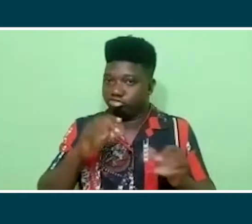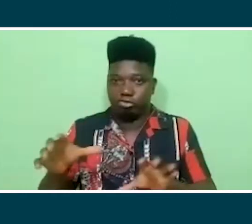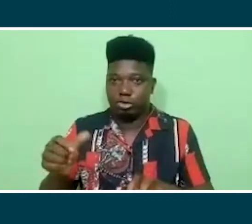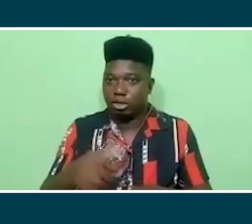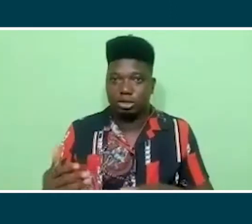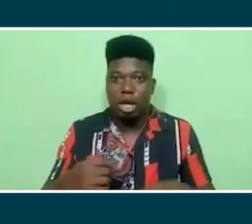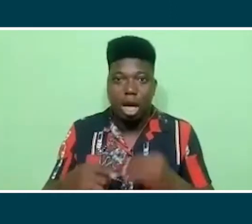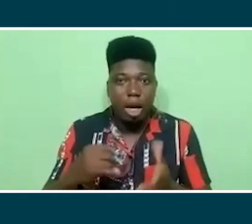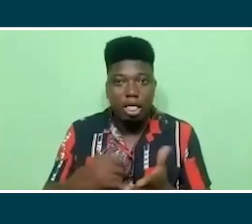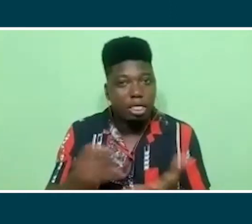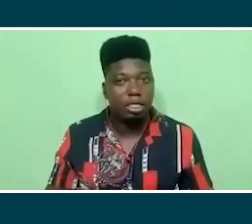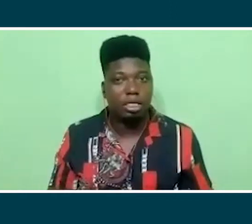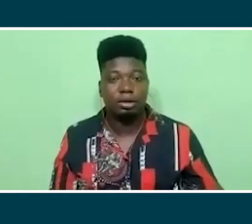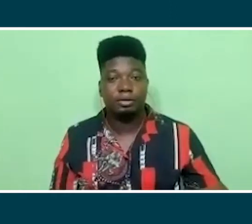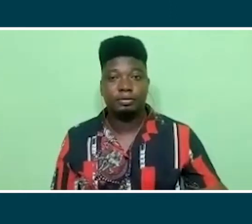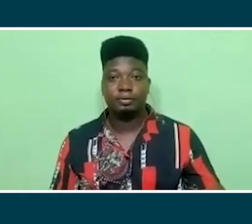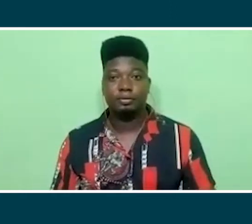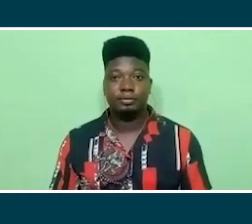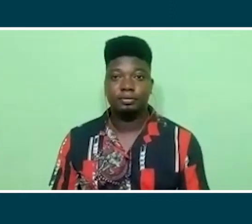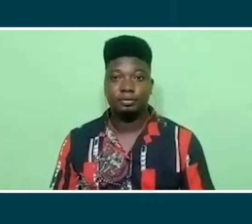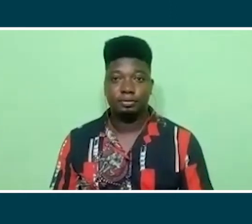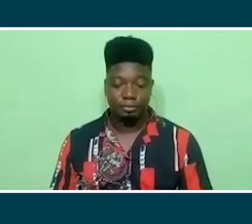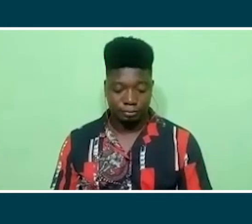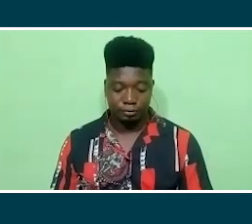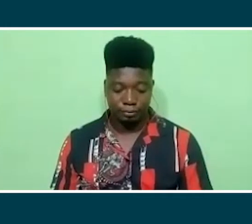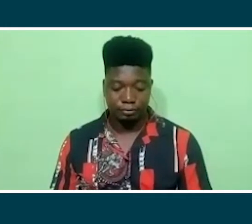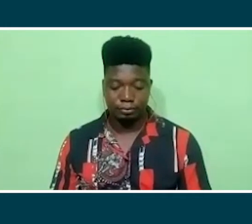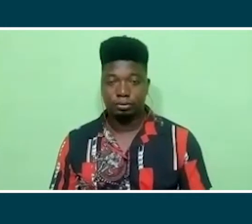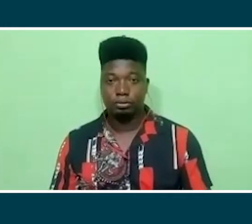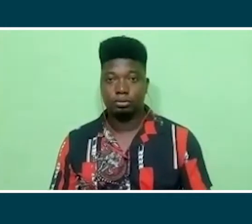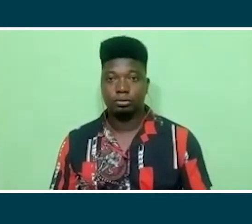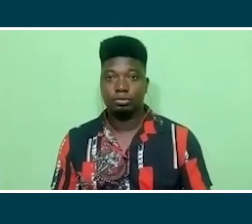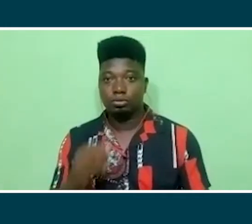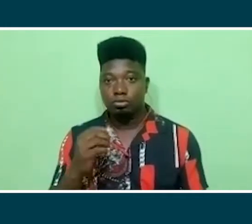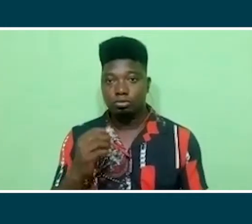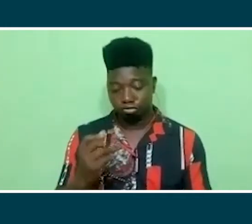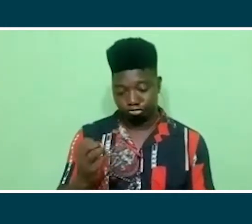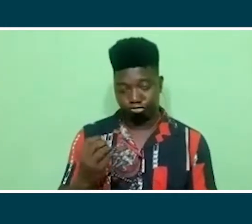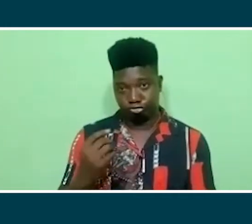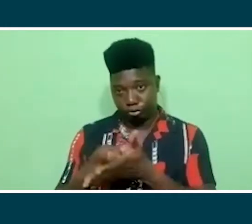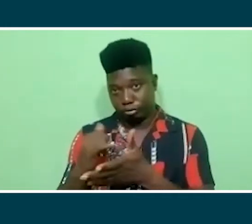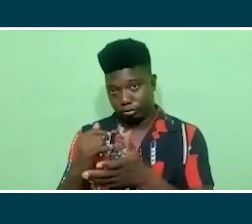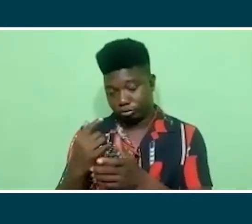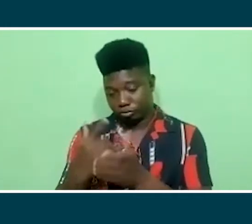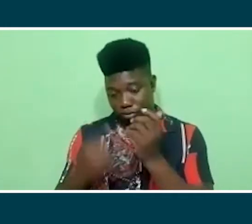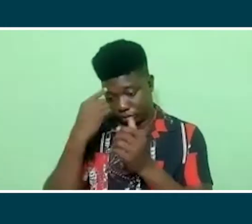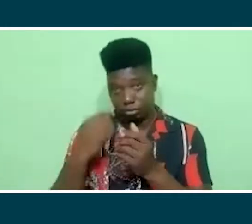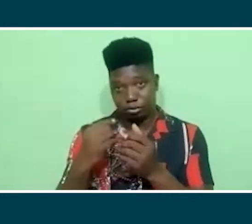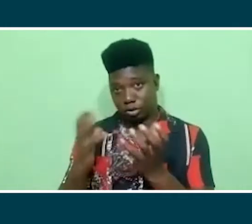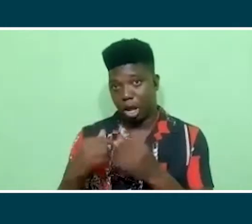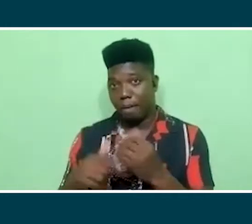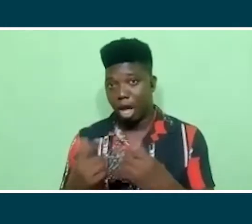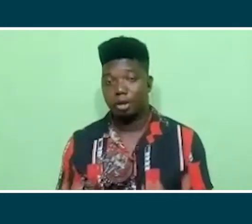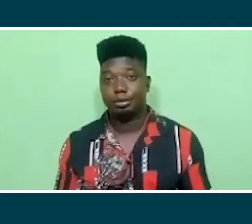Yes. And that's the problem, I think. And so that's what I think a lot about. And how do we